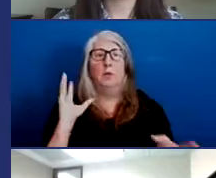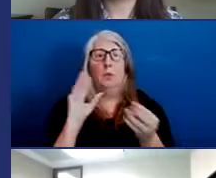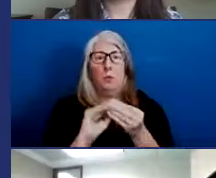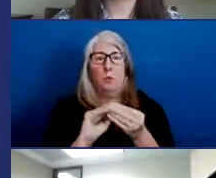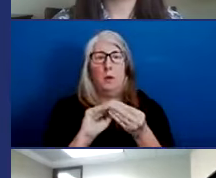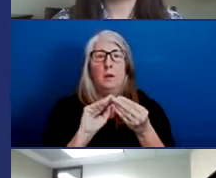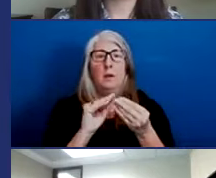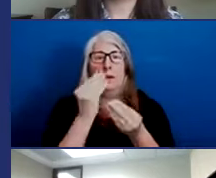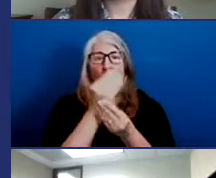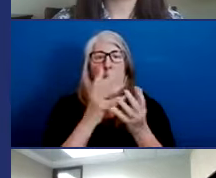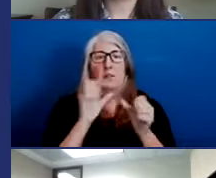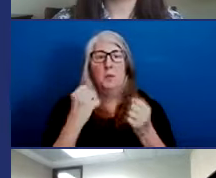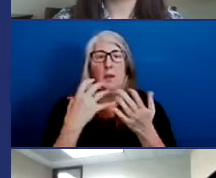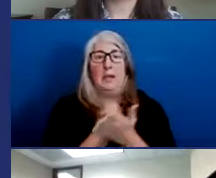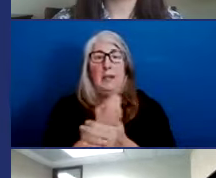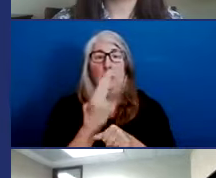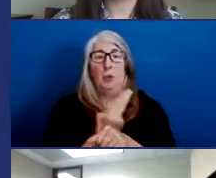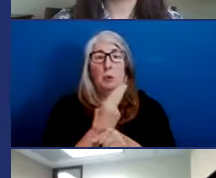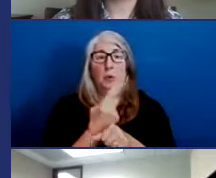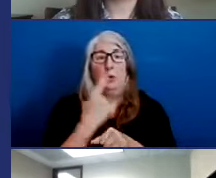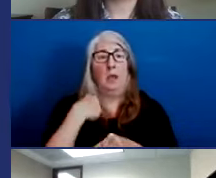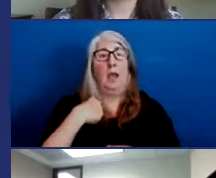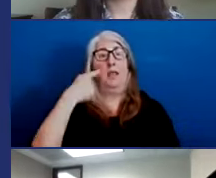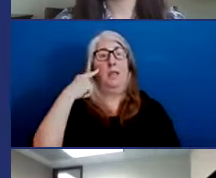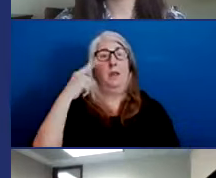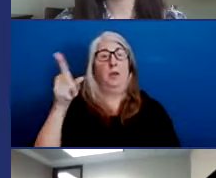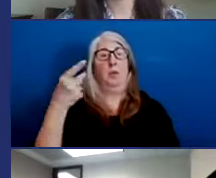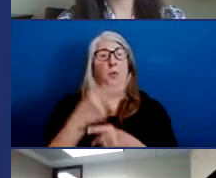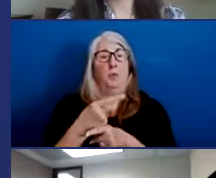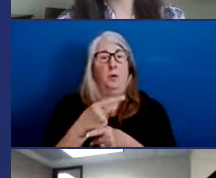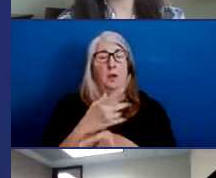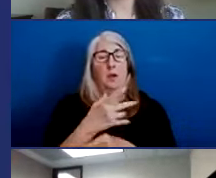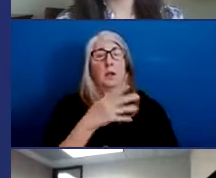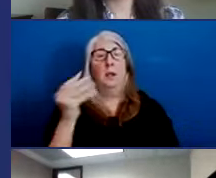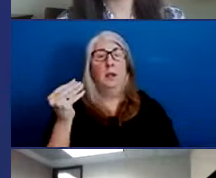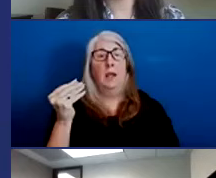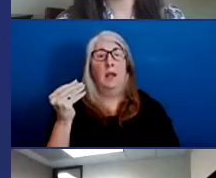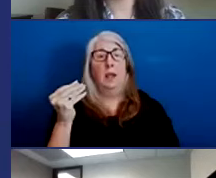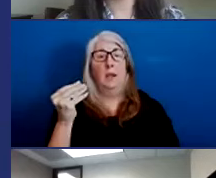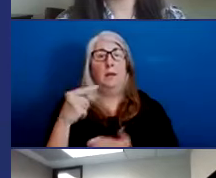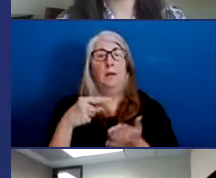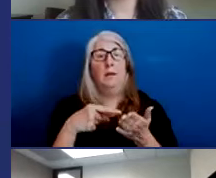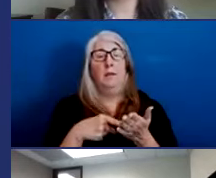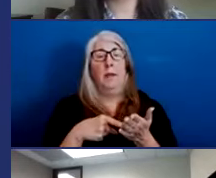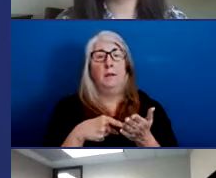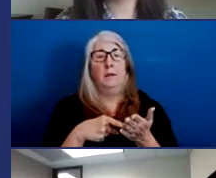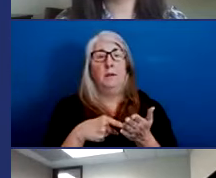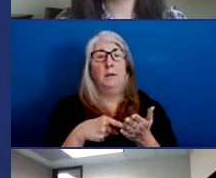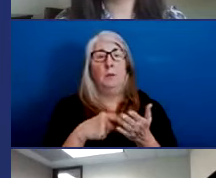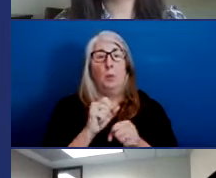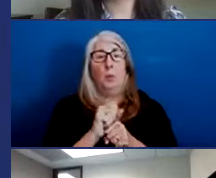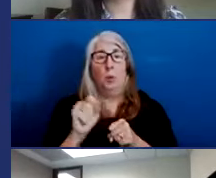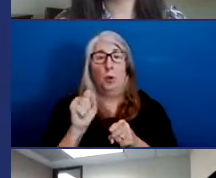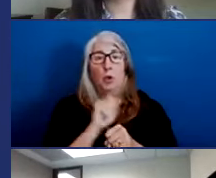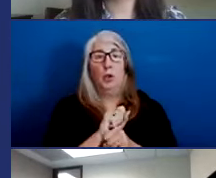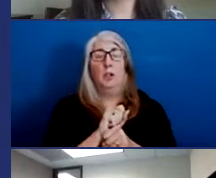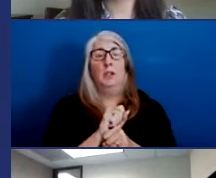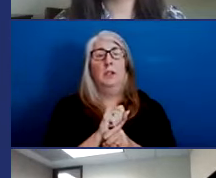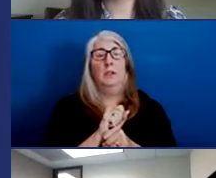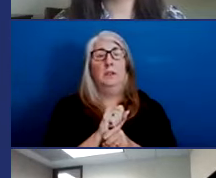use in real life, and that work is sitting